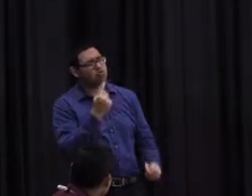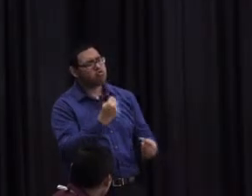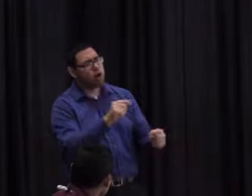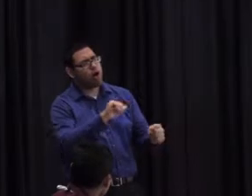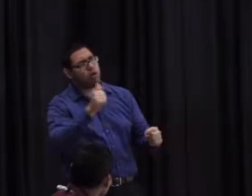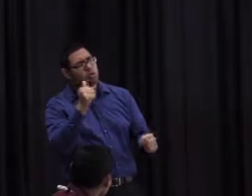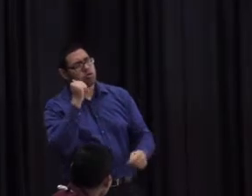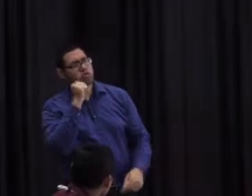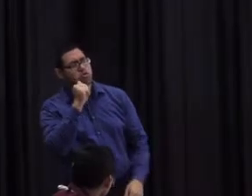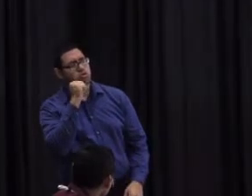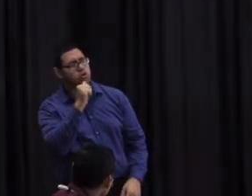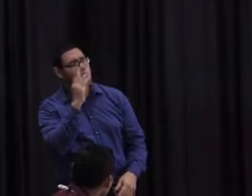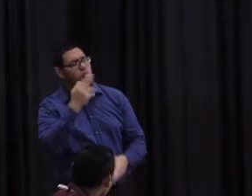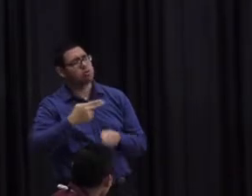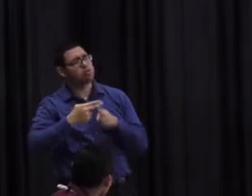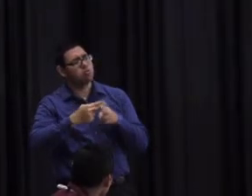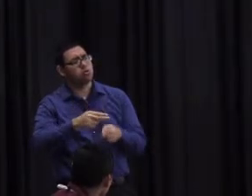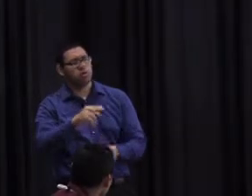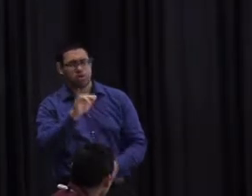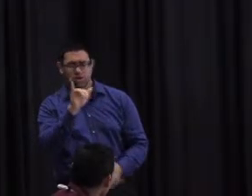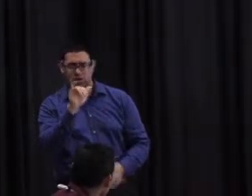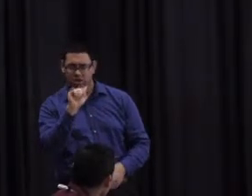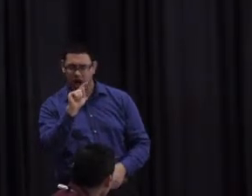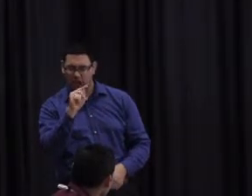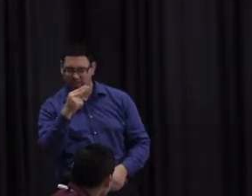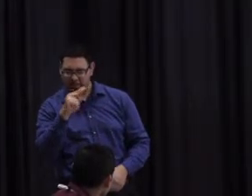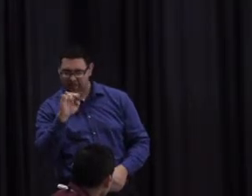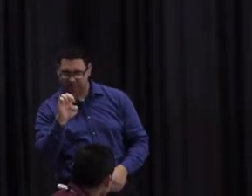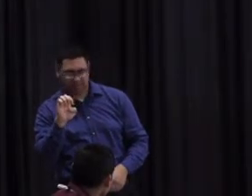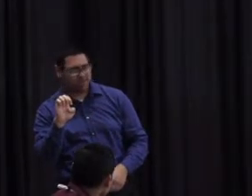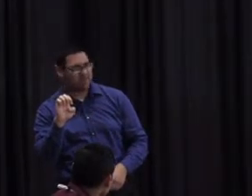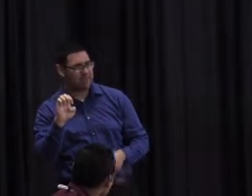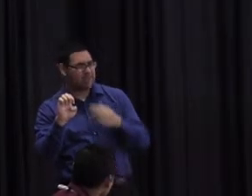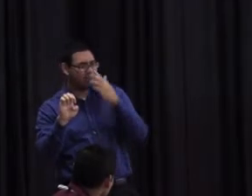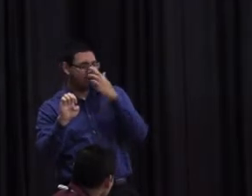for another girl. We'll name her Yahtzee.